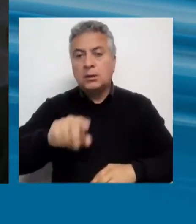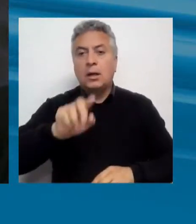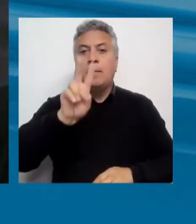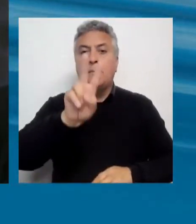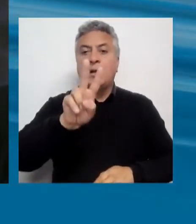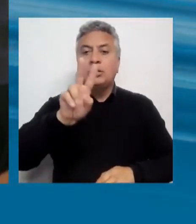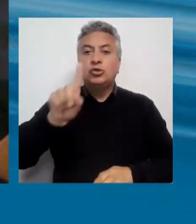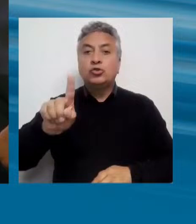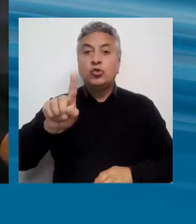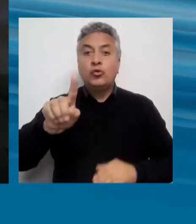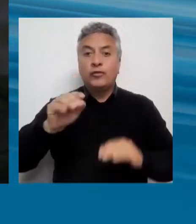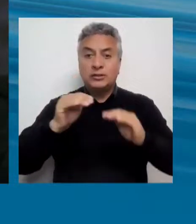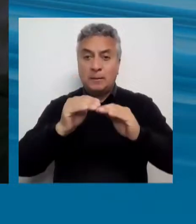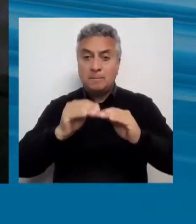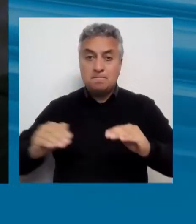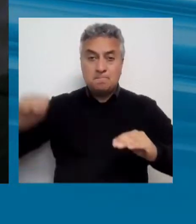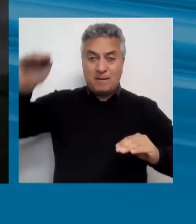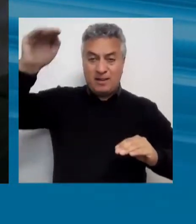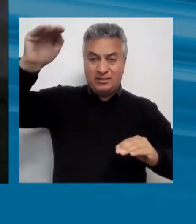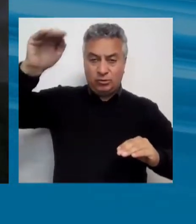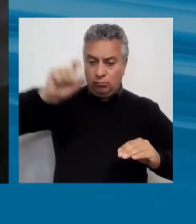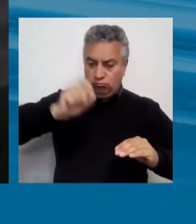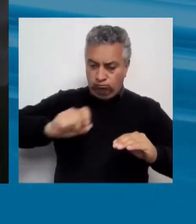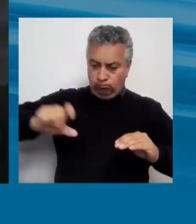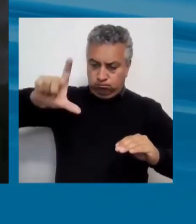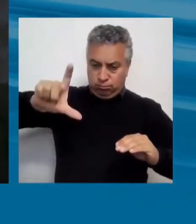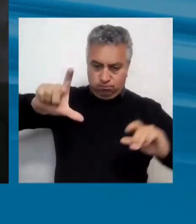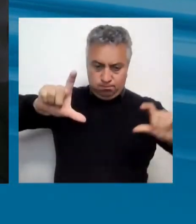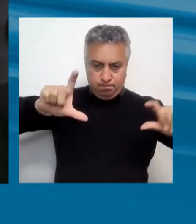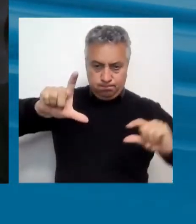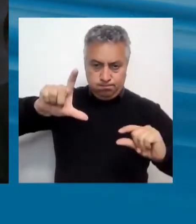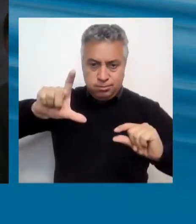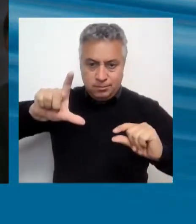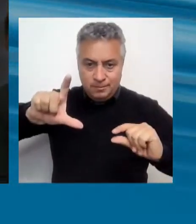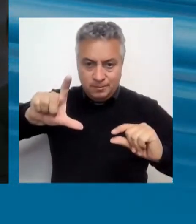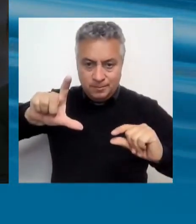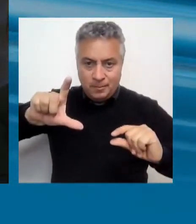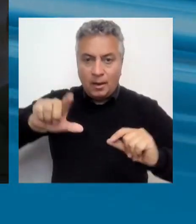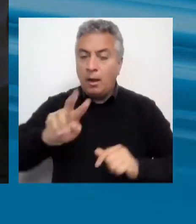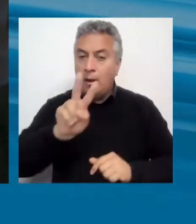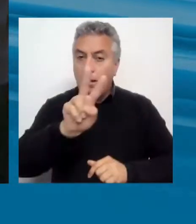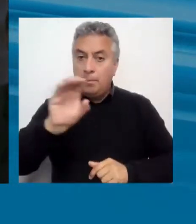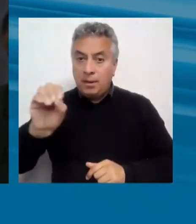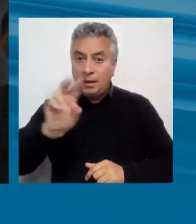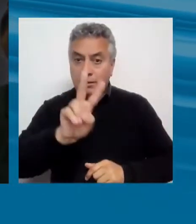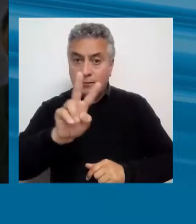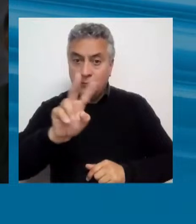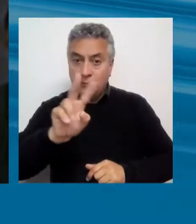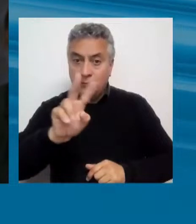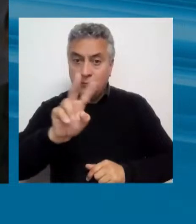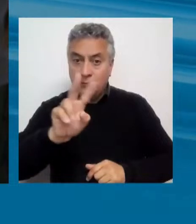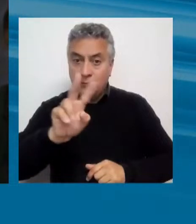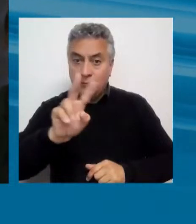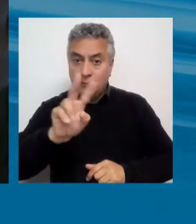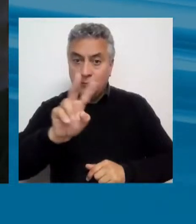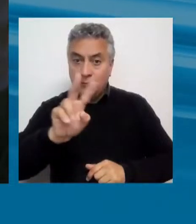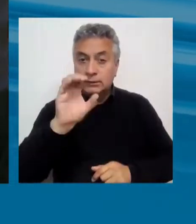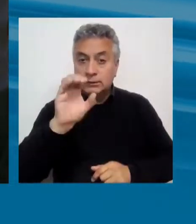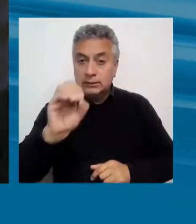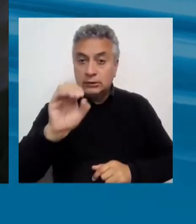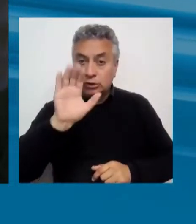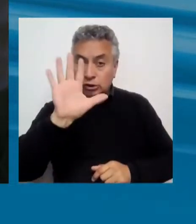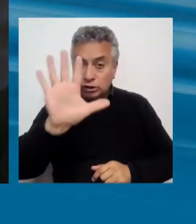the quintile with the highest level of income is 20 times greater than that of the lowest